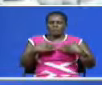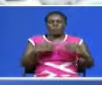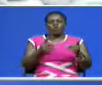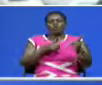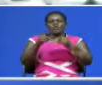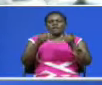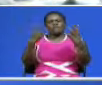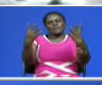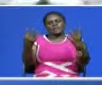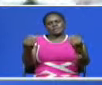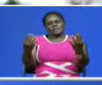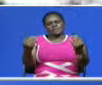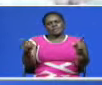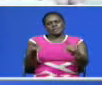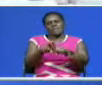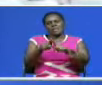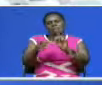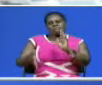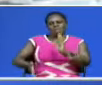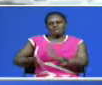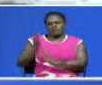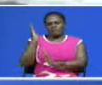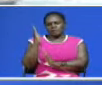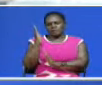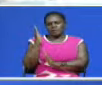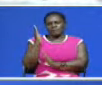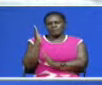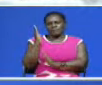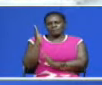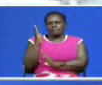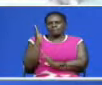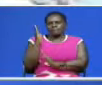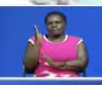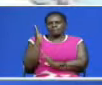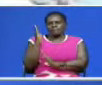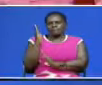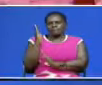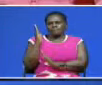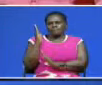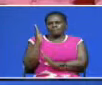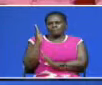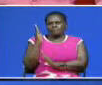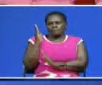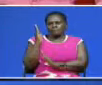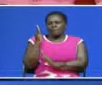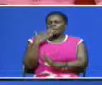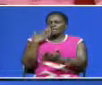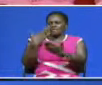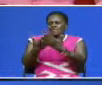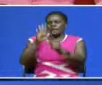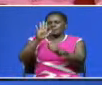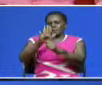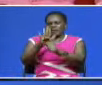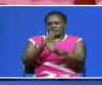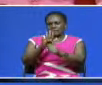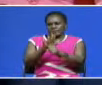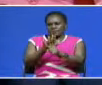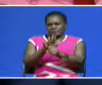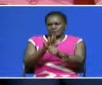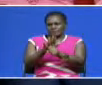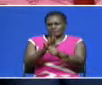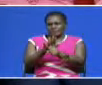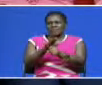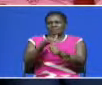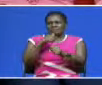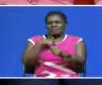ease and convenience. George Maringa, KTN News in Nairobi. Thank you very much, George Maringa, for that. I actually